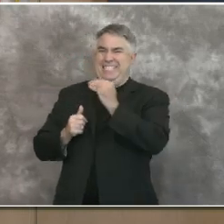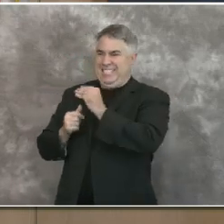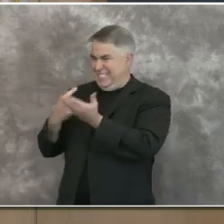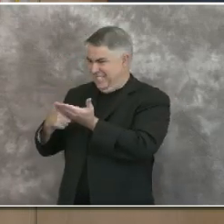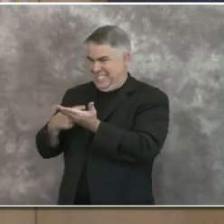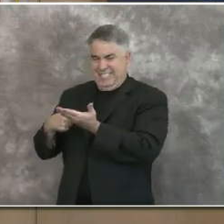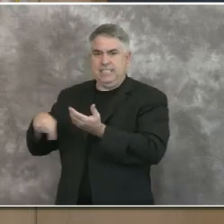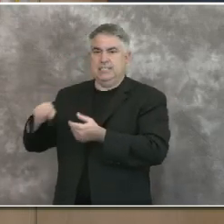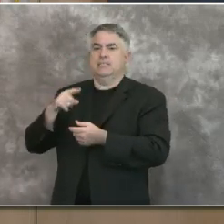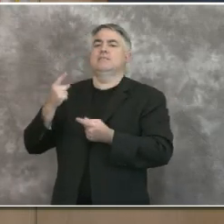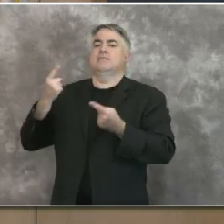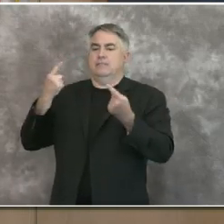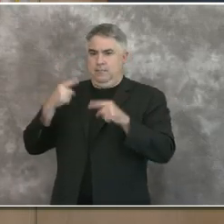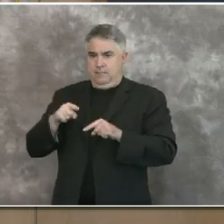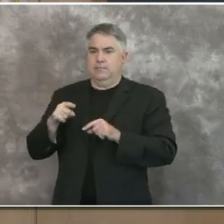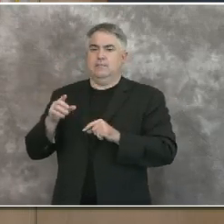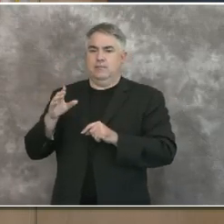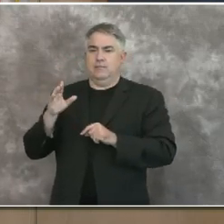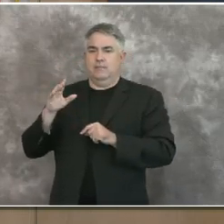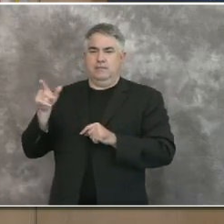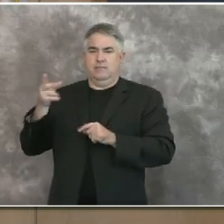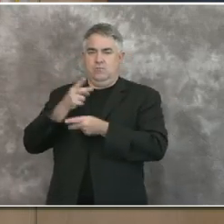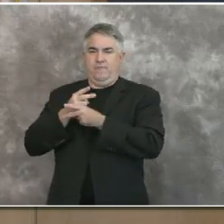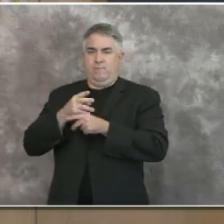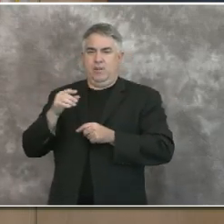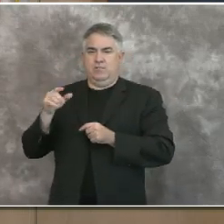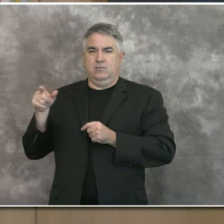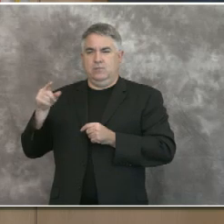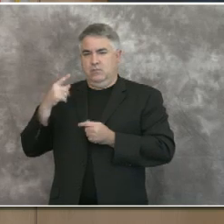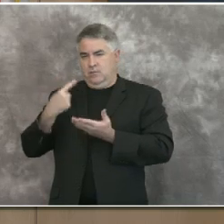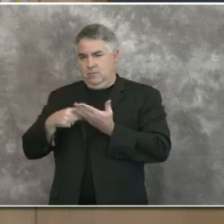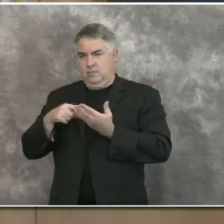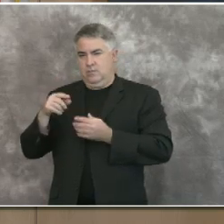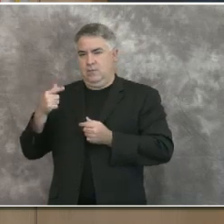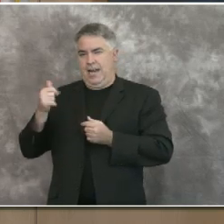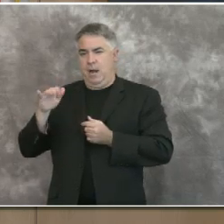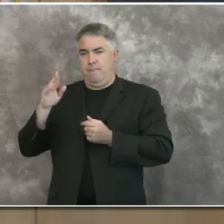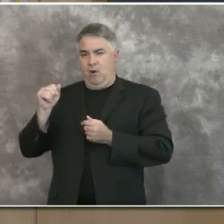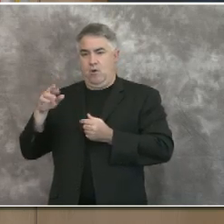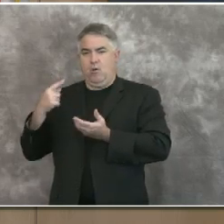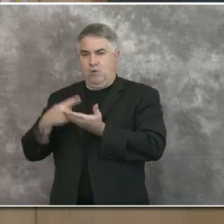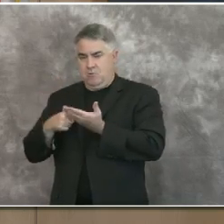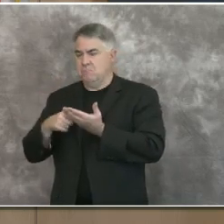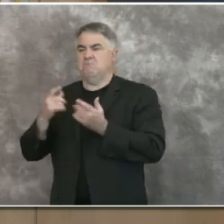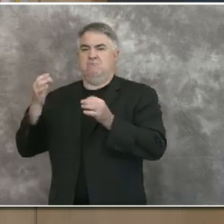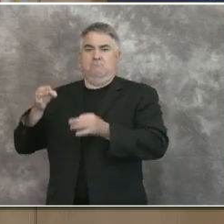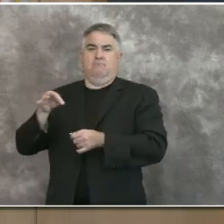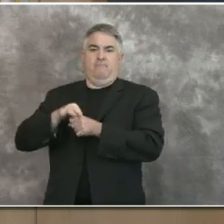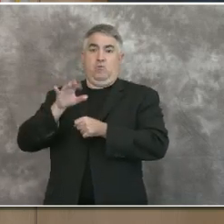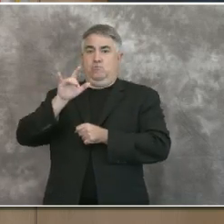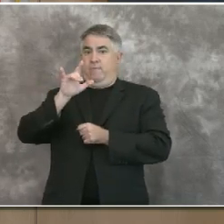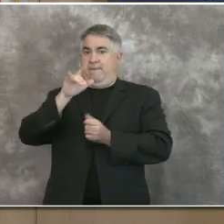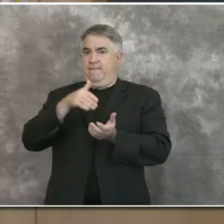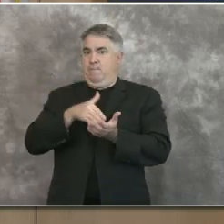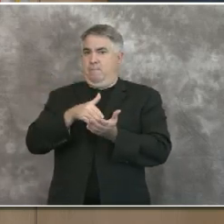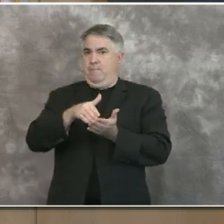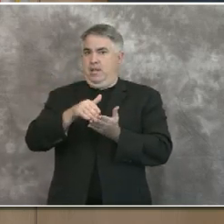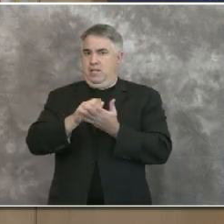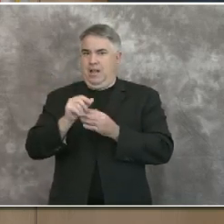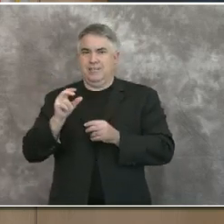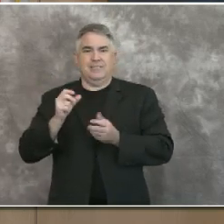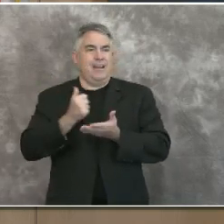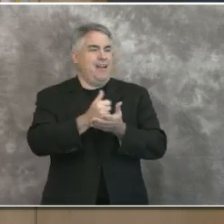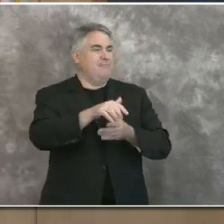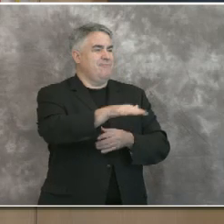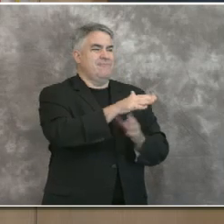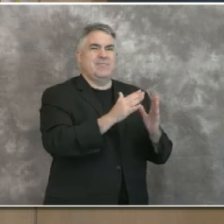million in funding to our region's smaller cities. This money will be invaluable and will help cities with expenses